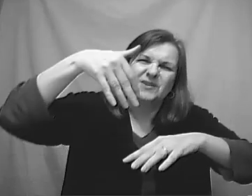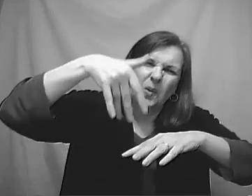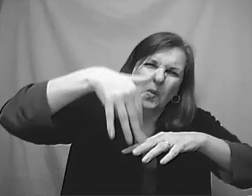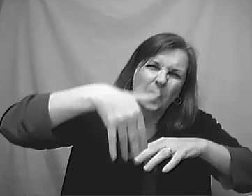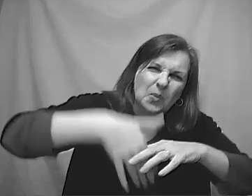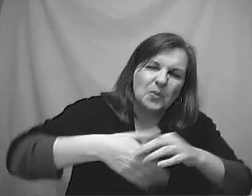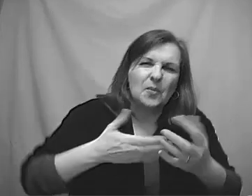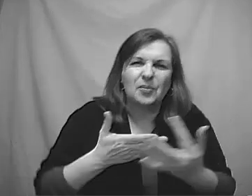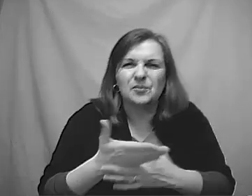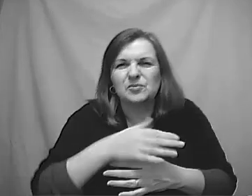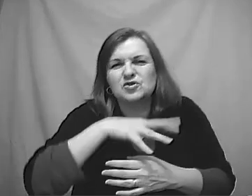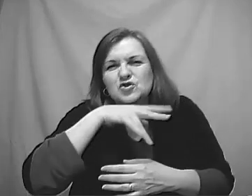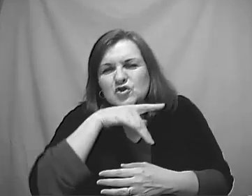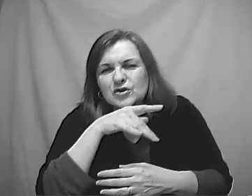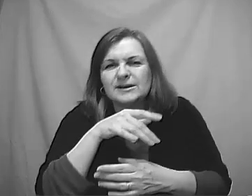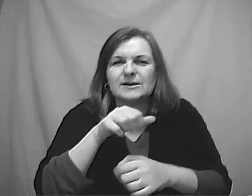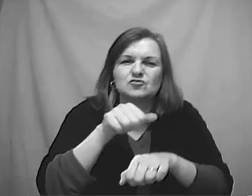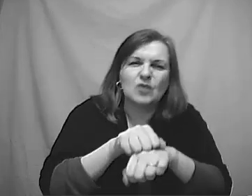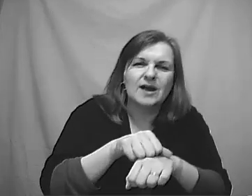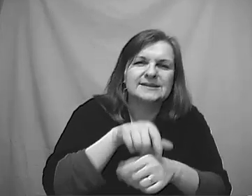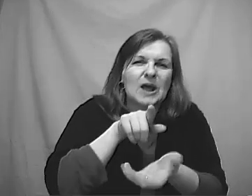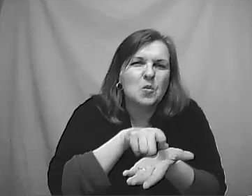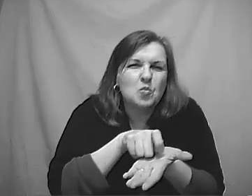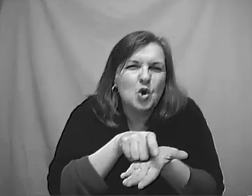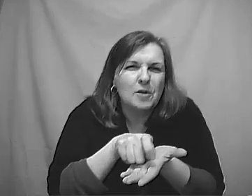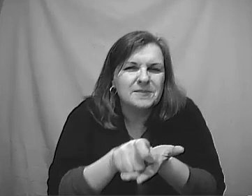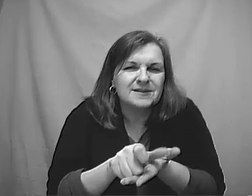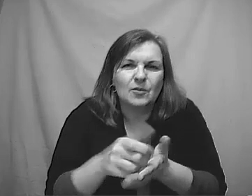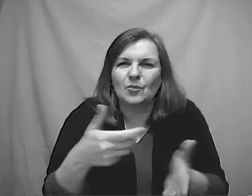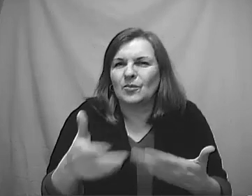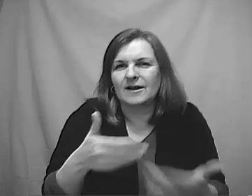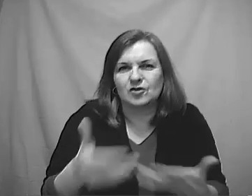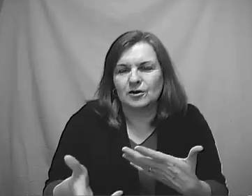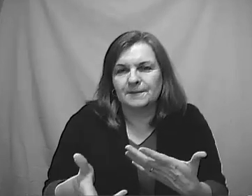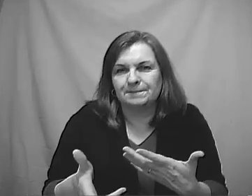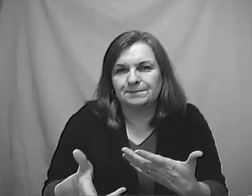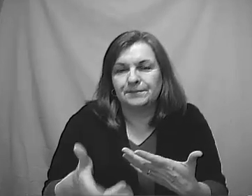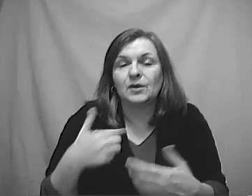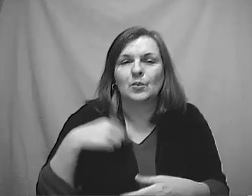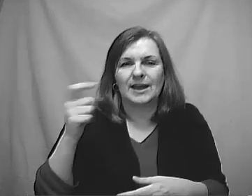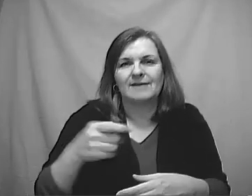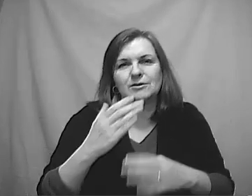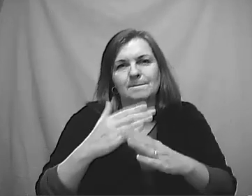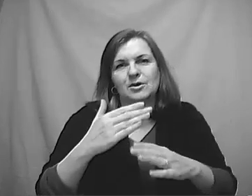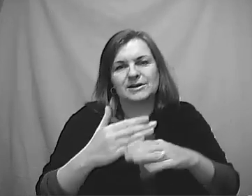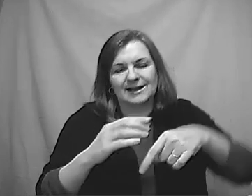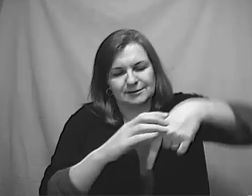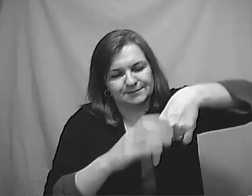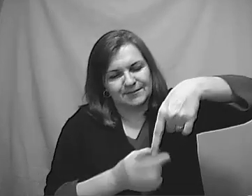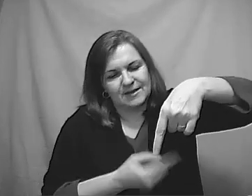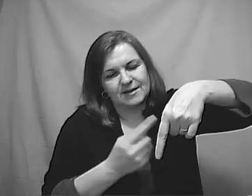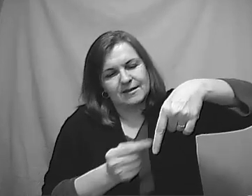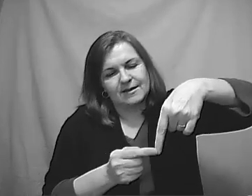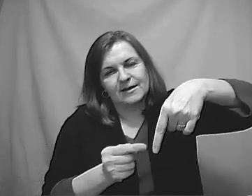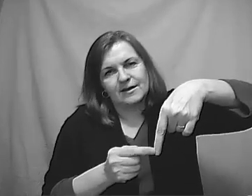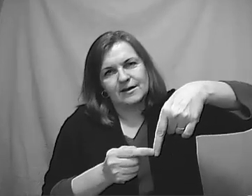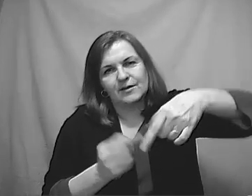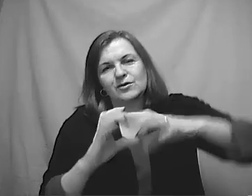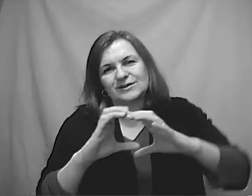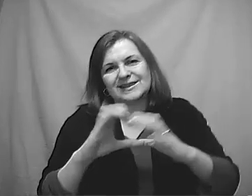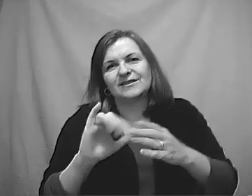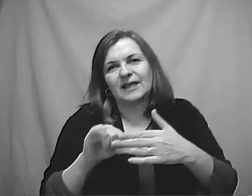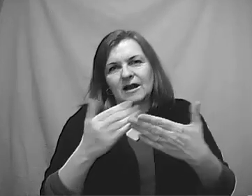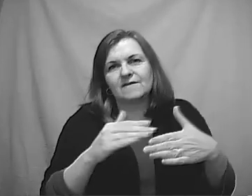It's pushing down through soil and rocks and dirt and worms and whatever. We have to protect